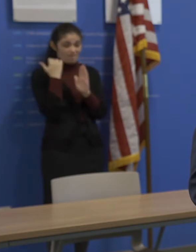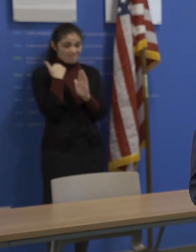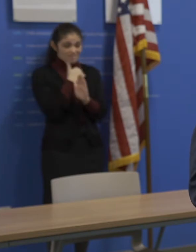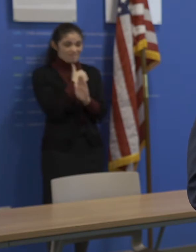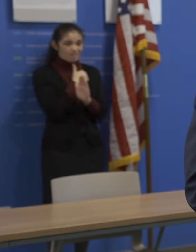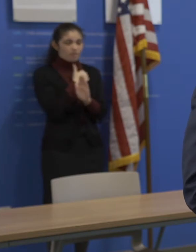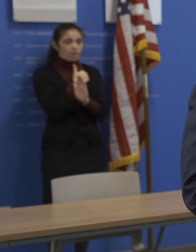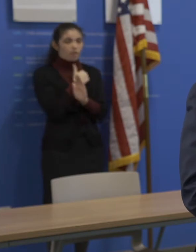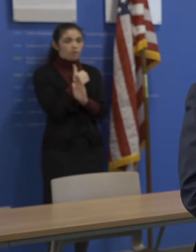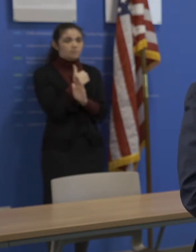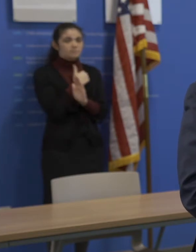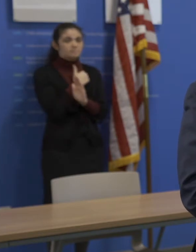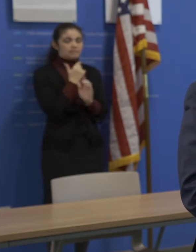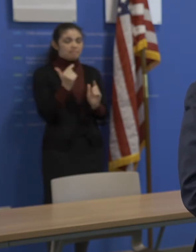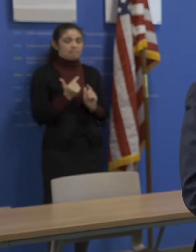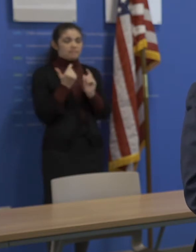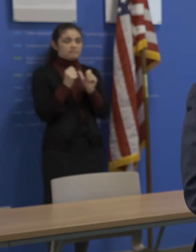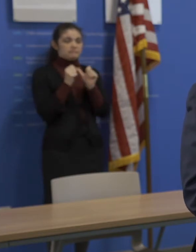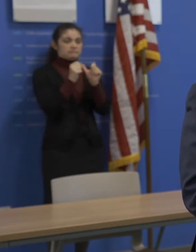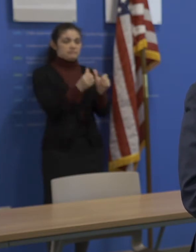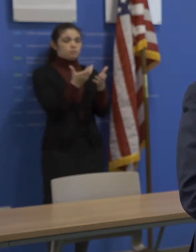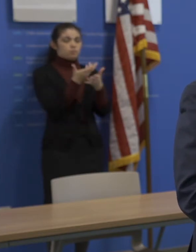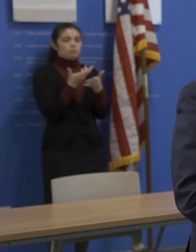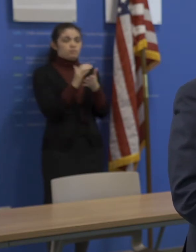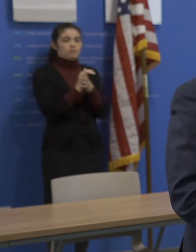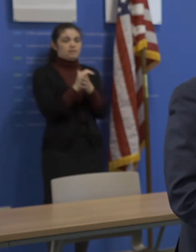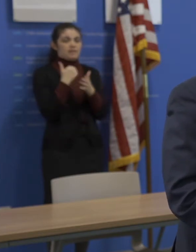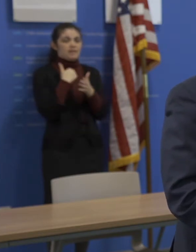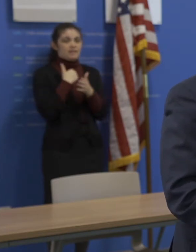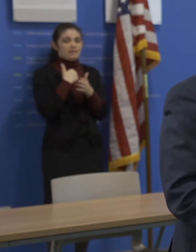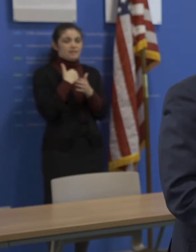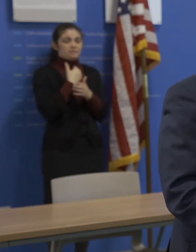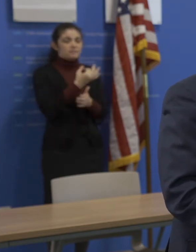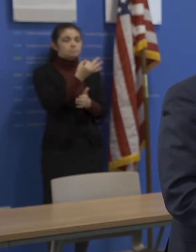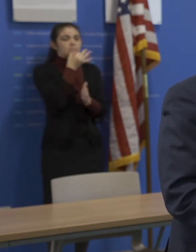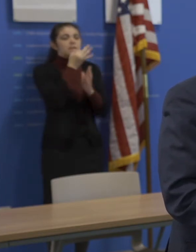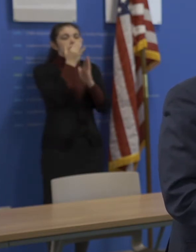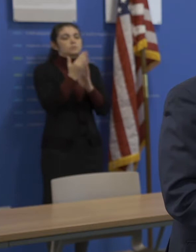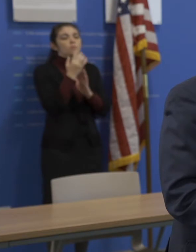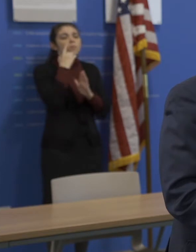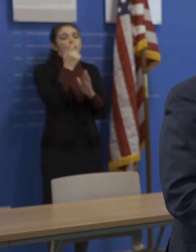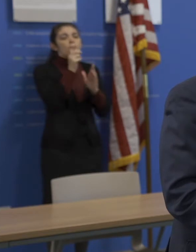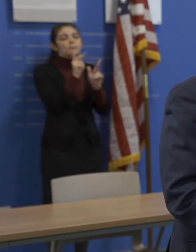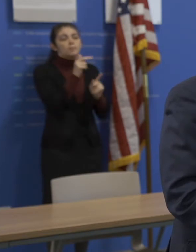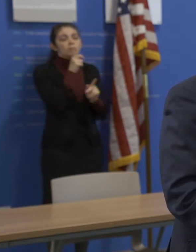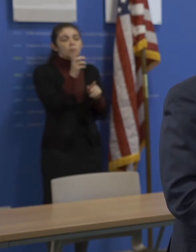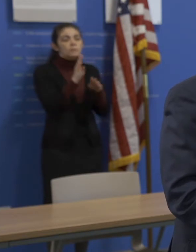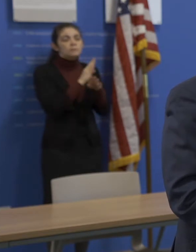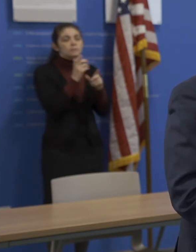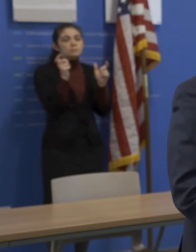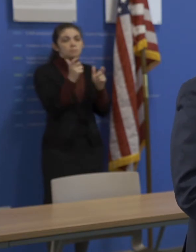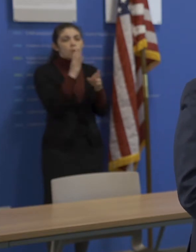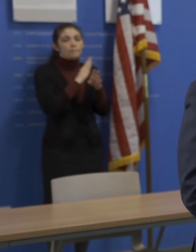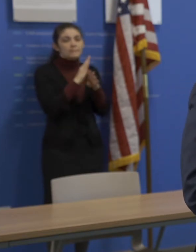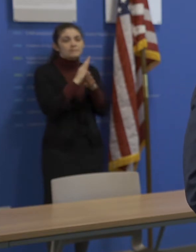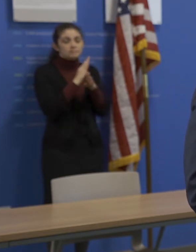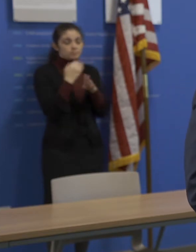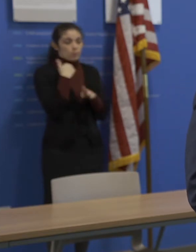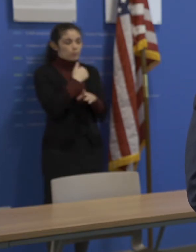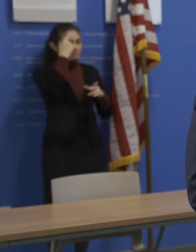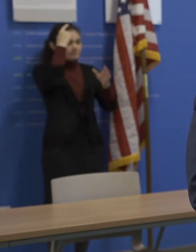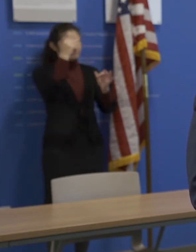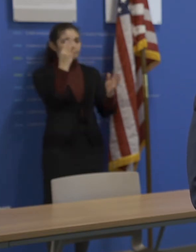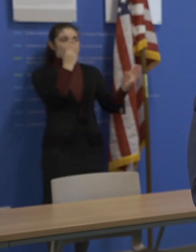our economy. So I brought together experts on small business, and together we came up with a plan.